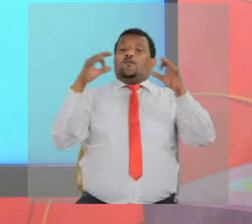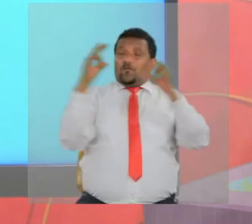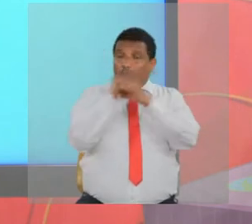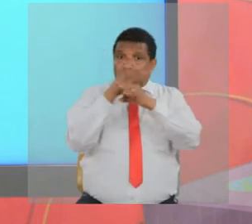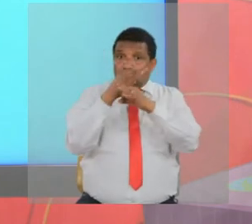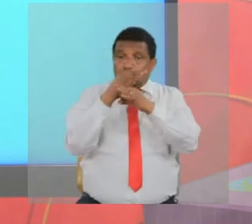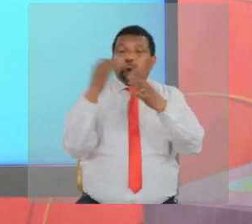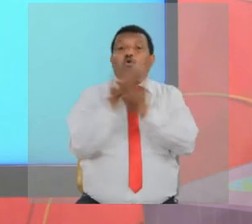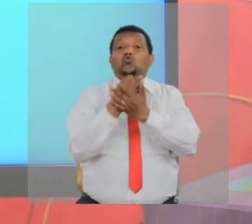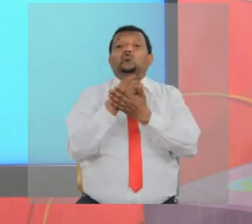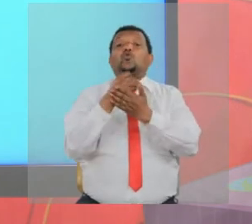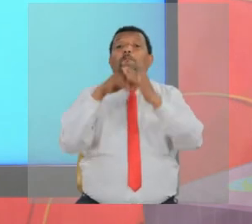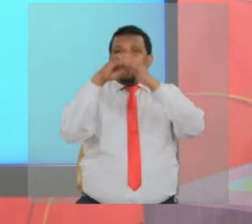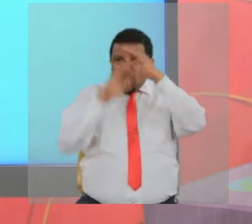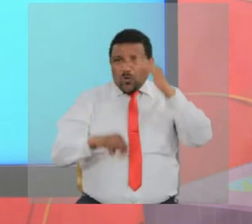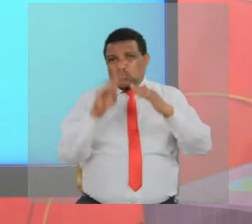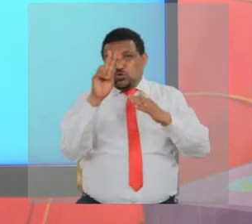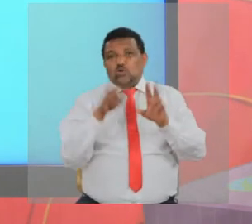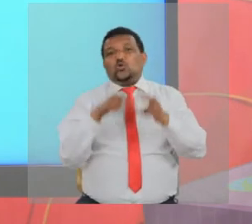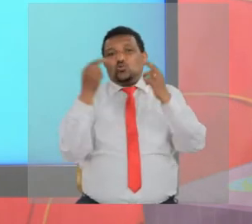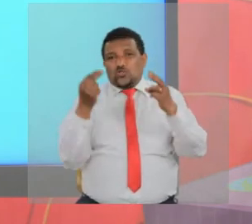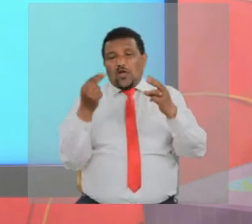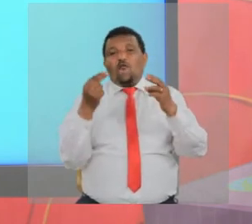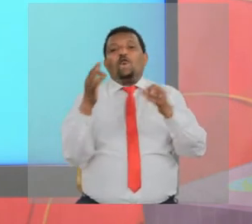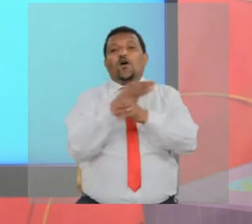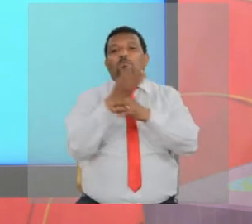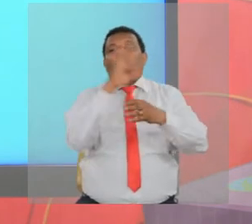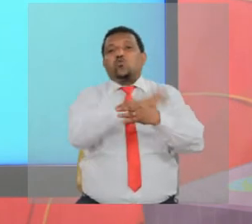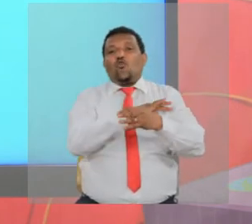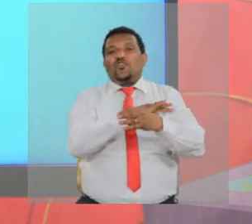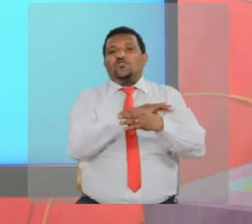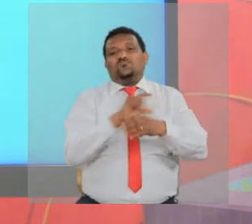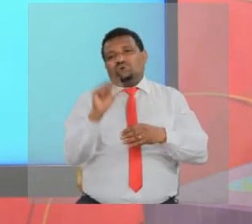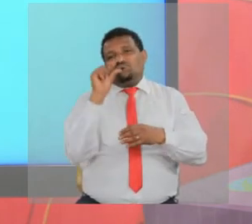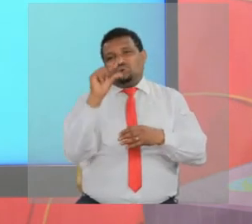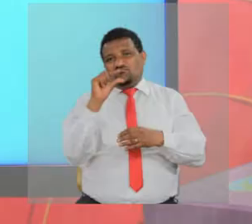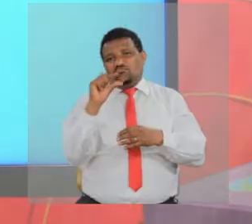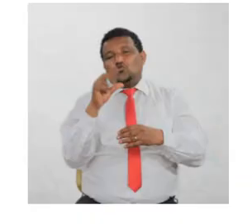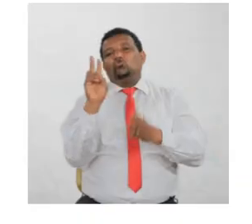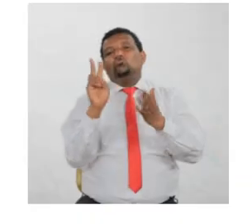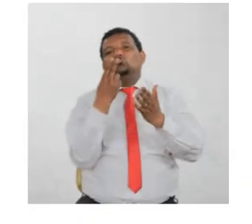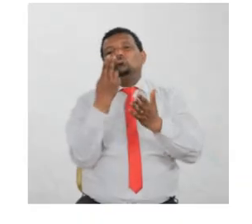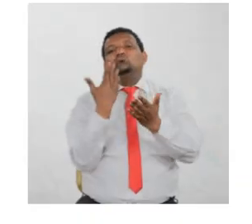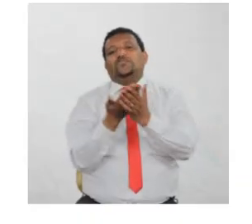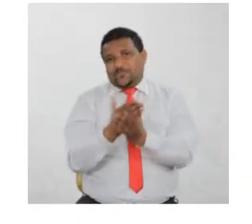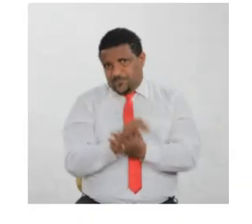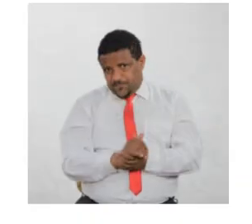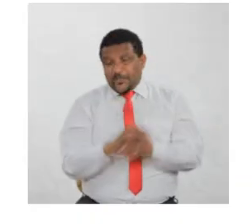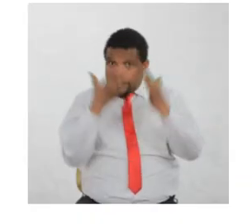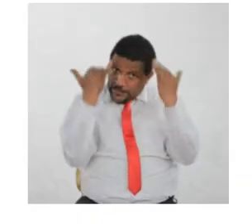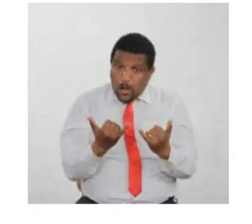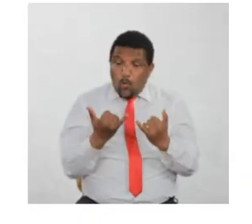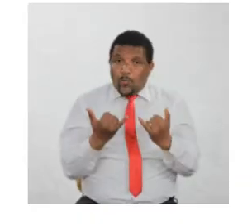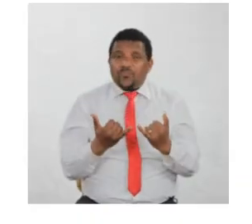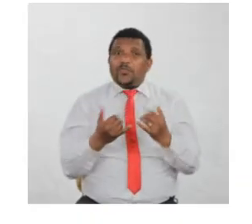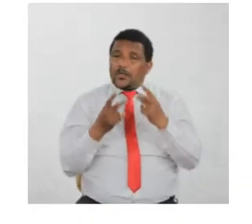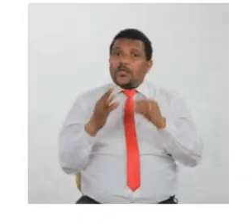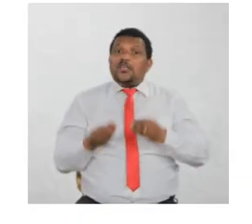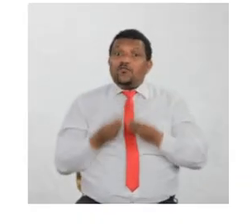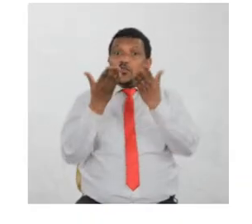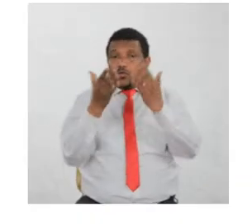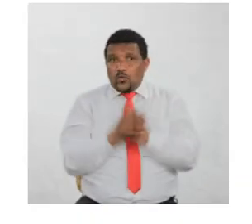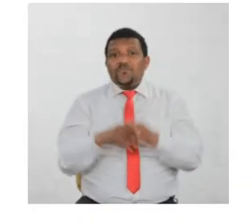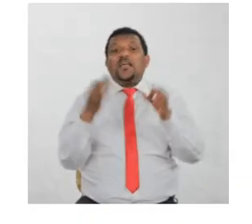units, then the firm's profit is less than 2 birr. Now, let me give